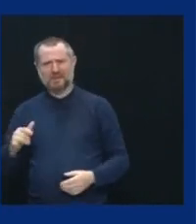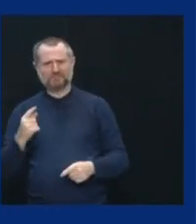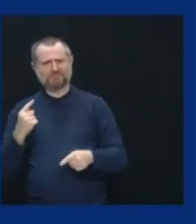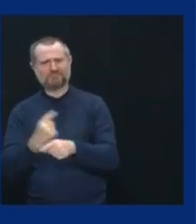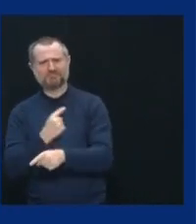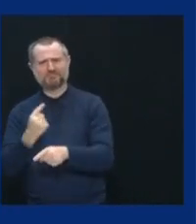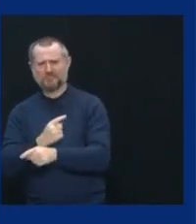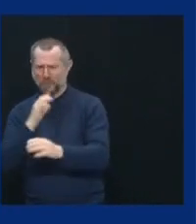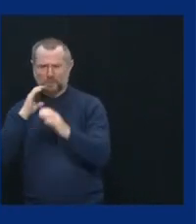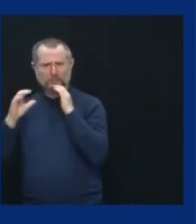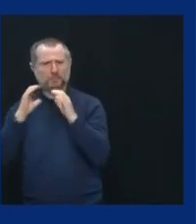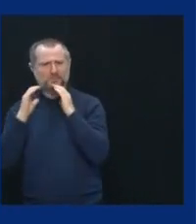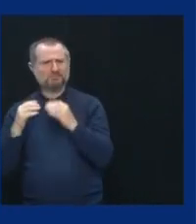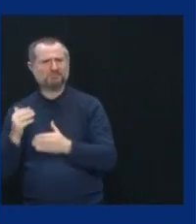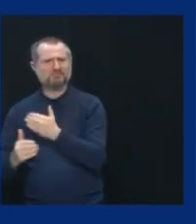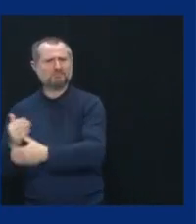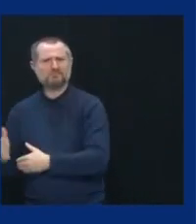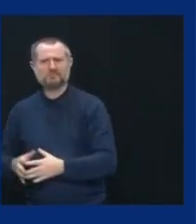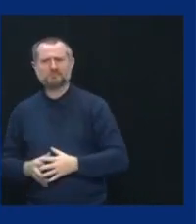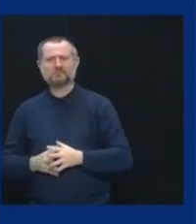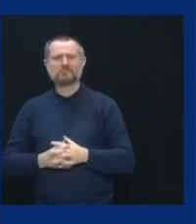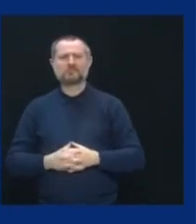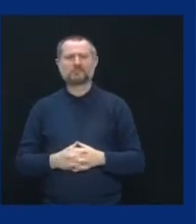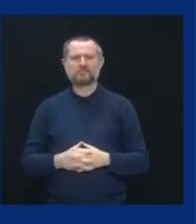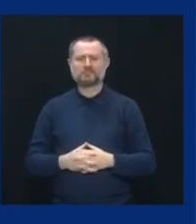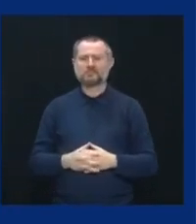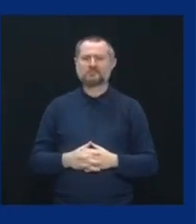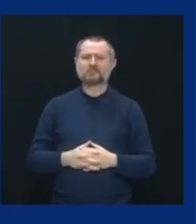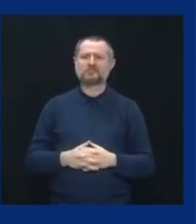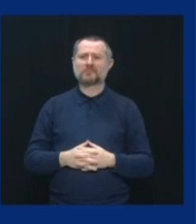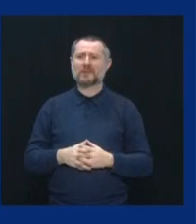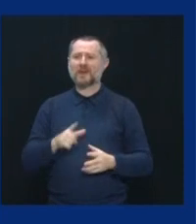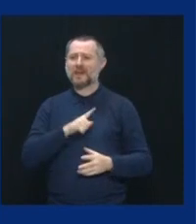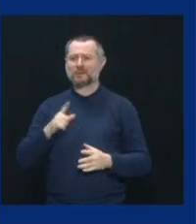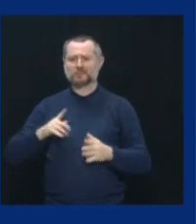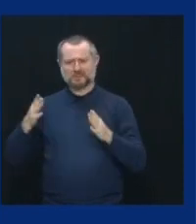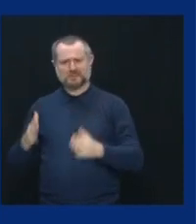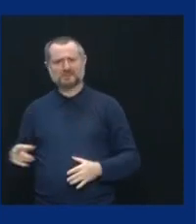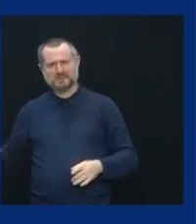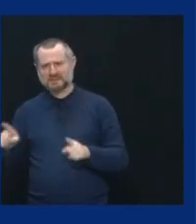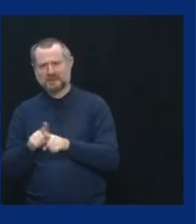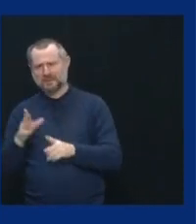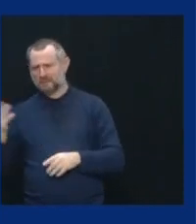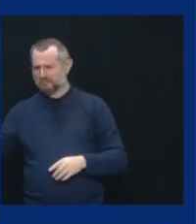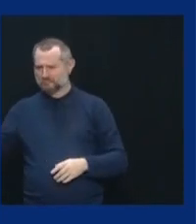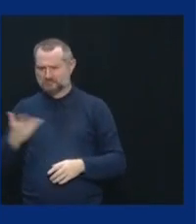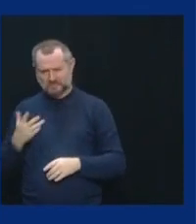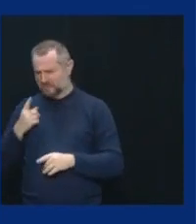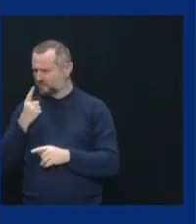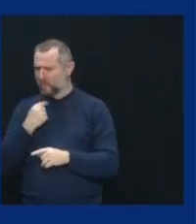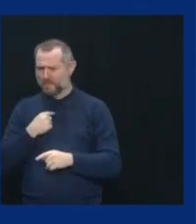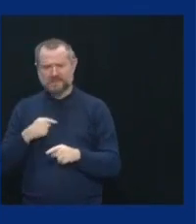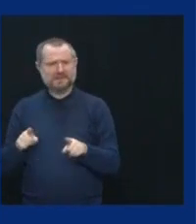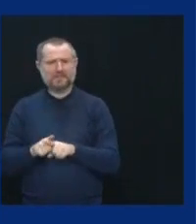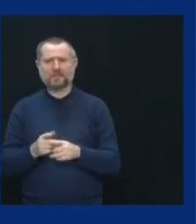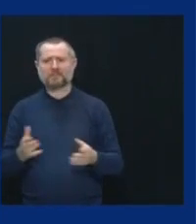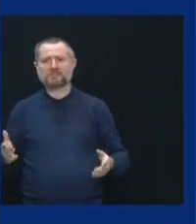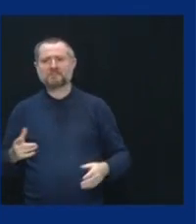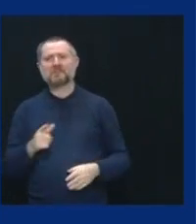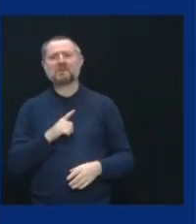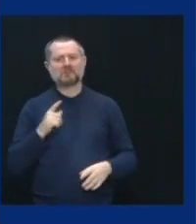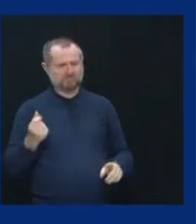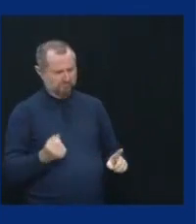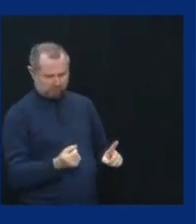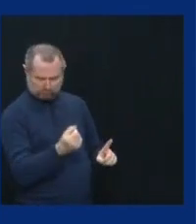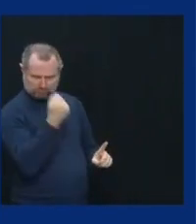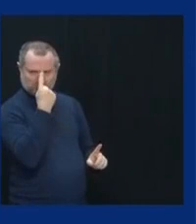is how it happens. And the legislators have said the same thing to me, by the way. We understand that